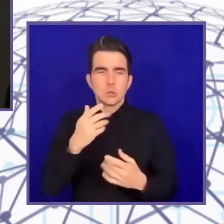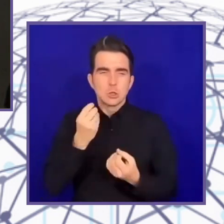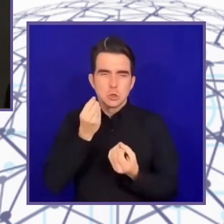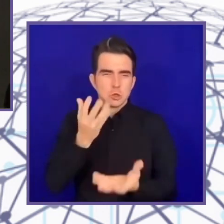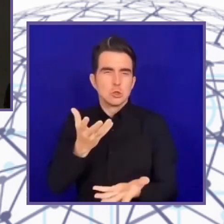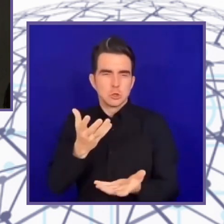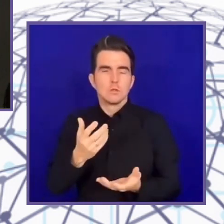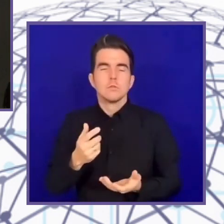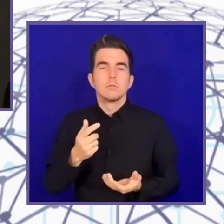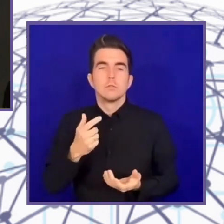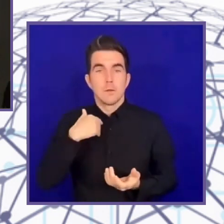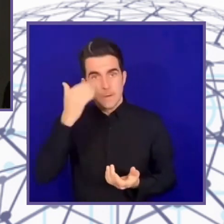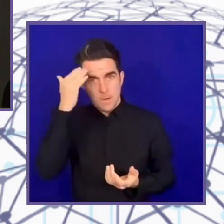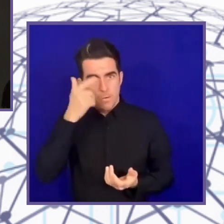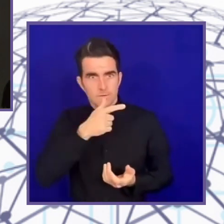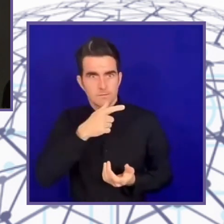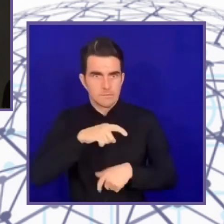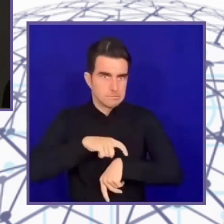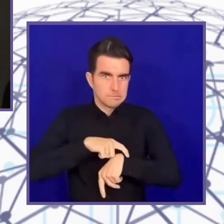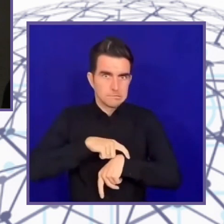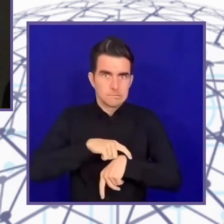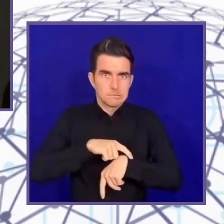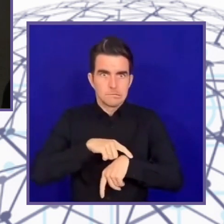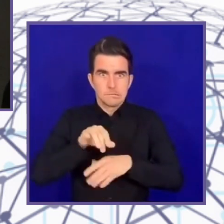So, yeah. So,